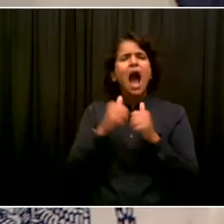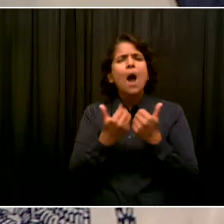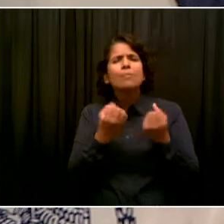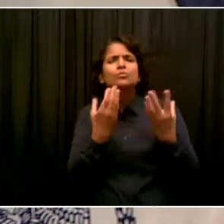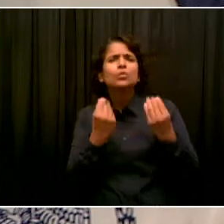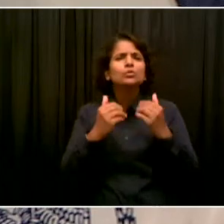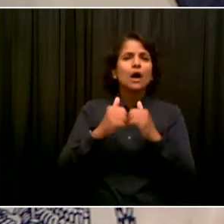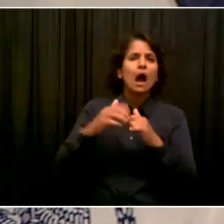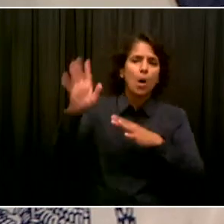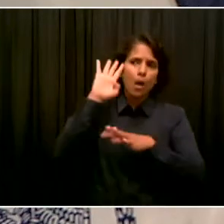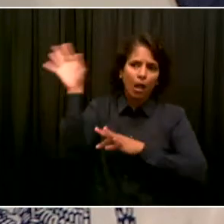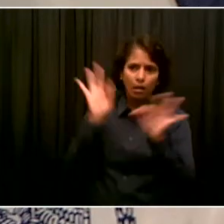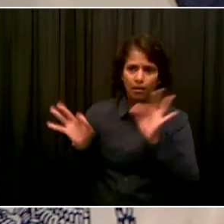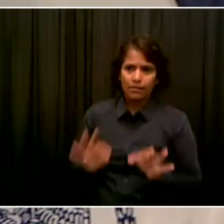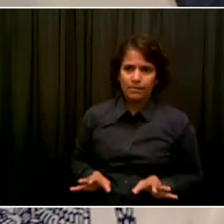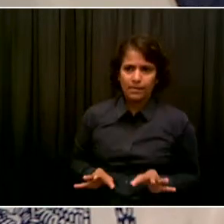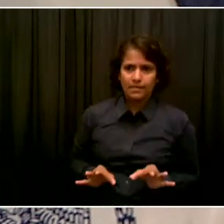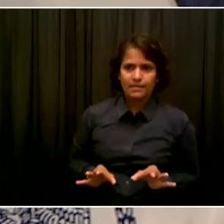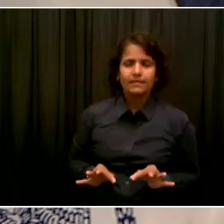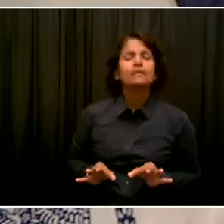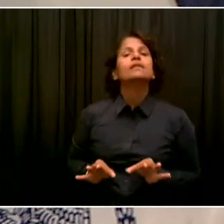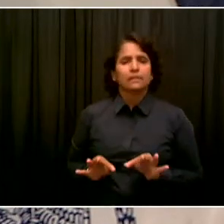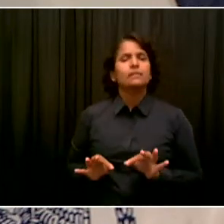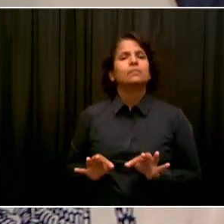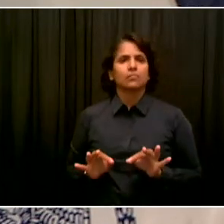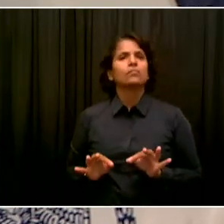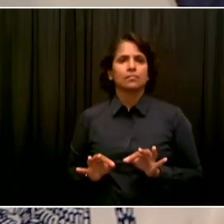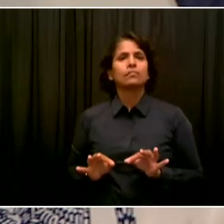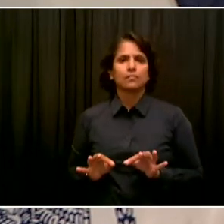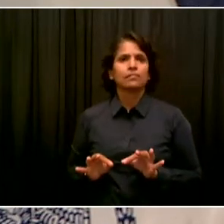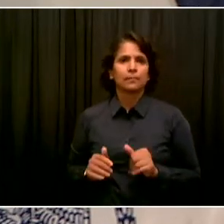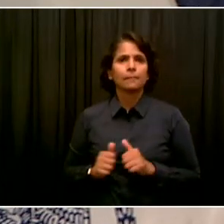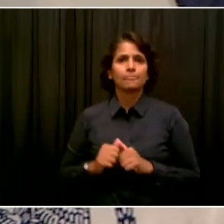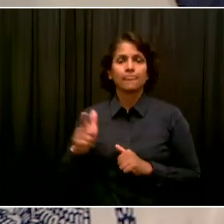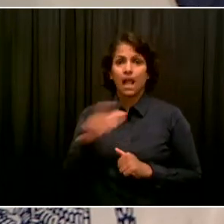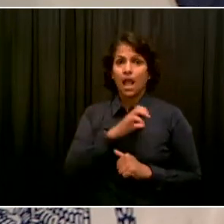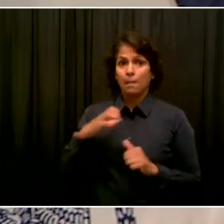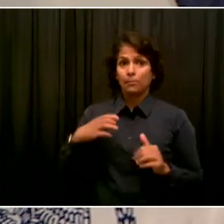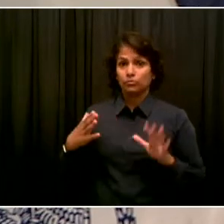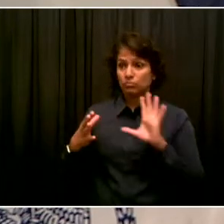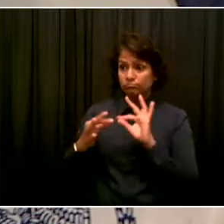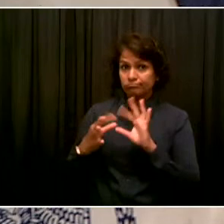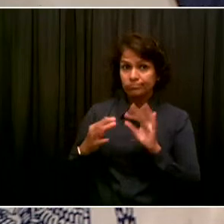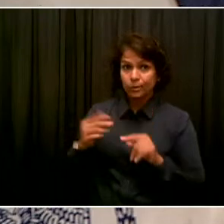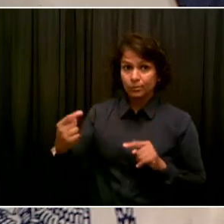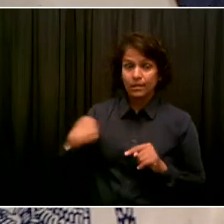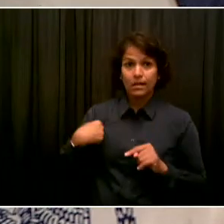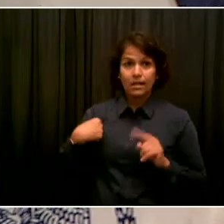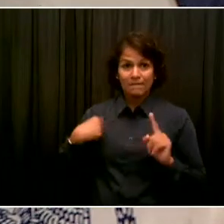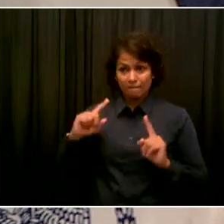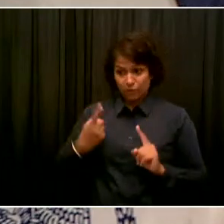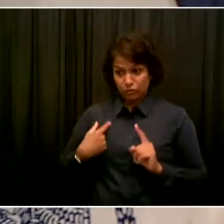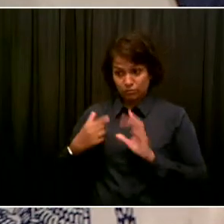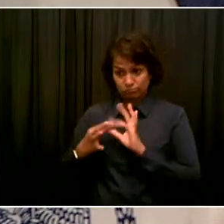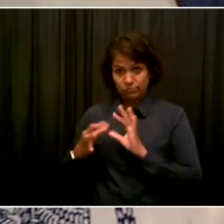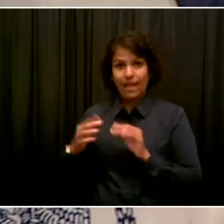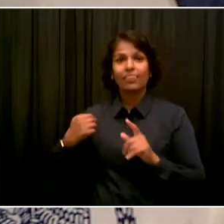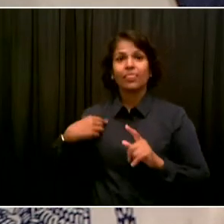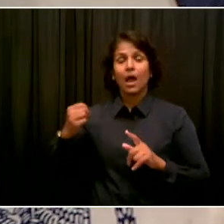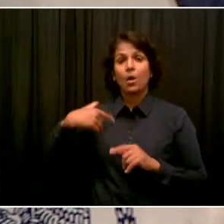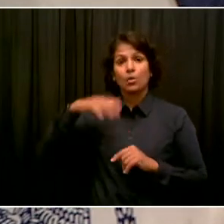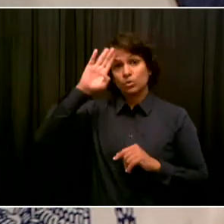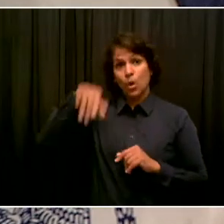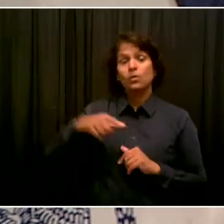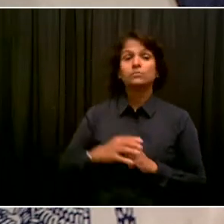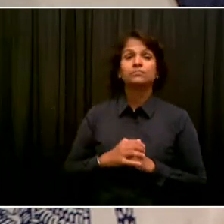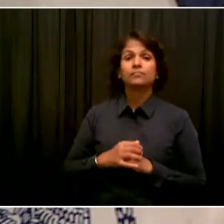the reach and what we found, and I'll turn to the commissioner. I also want to say, before we do, Katie, of all the great journalists in the city, I expect to see you out